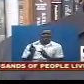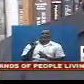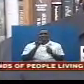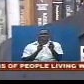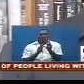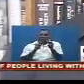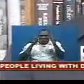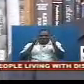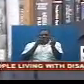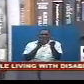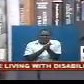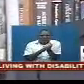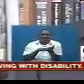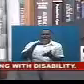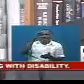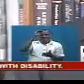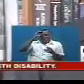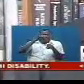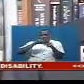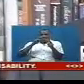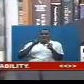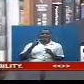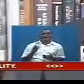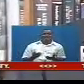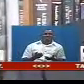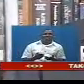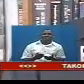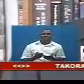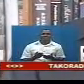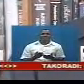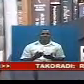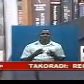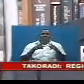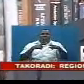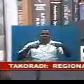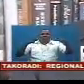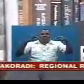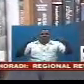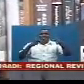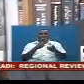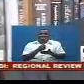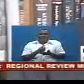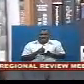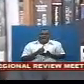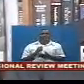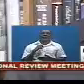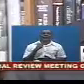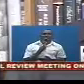people take us seriously. But with the help of Japan and probably NASA and